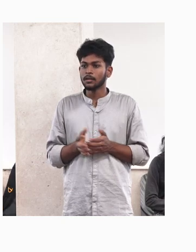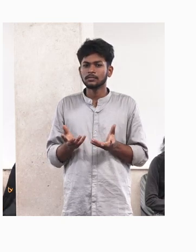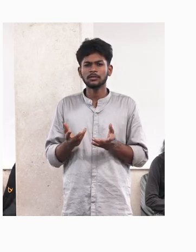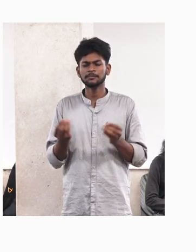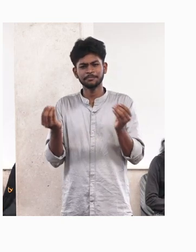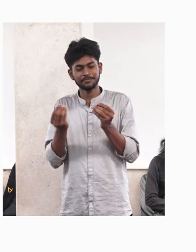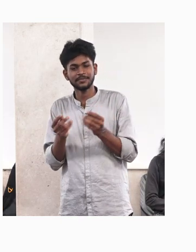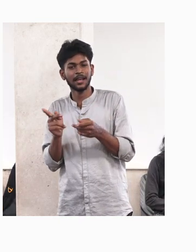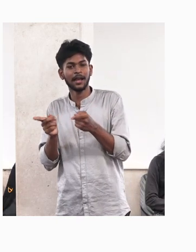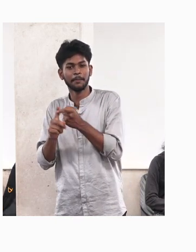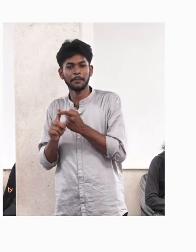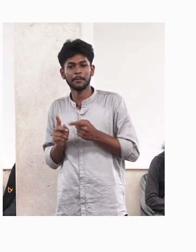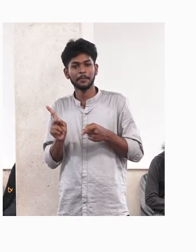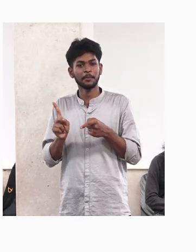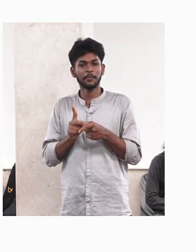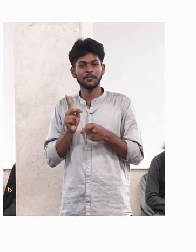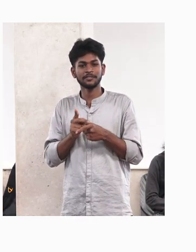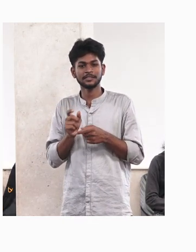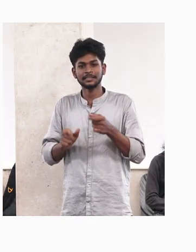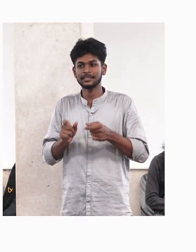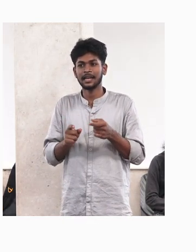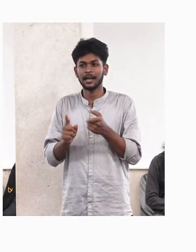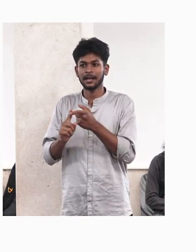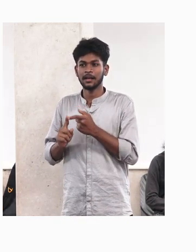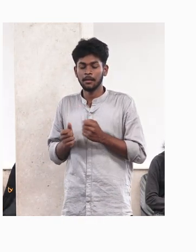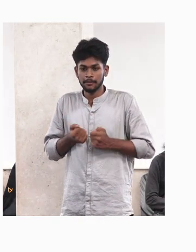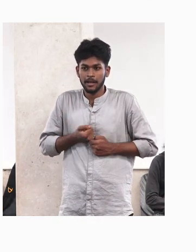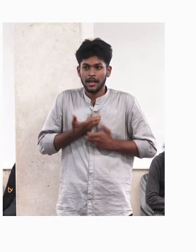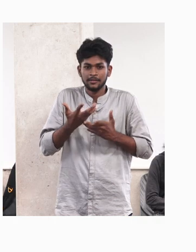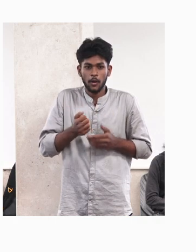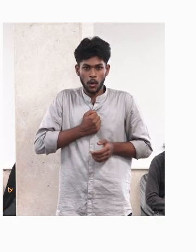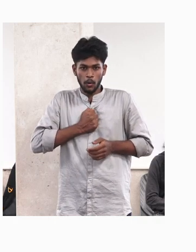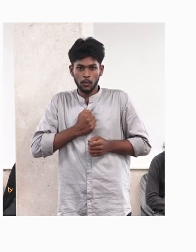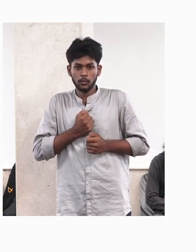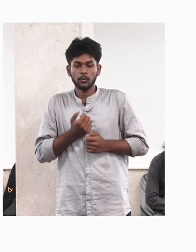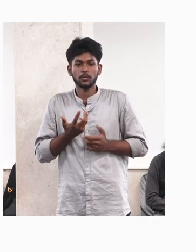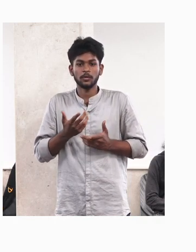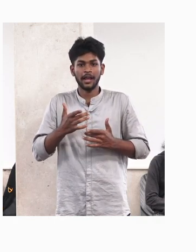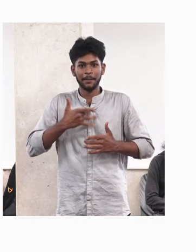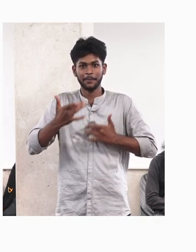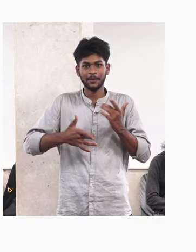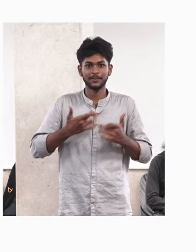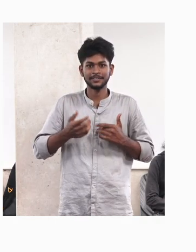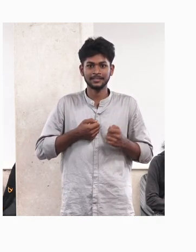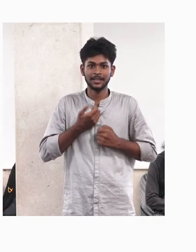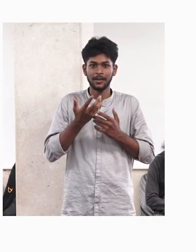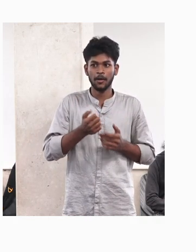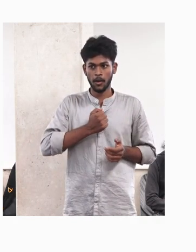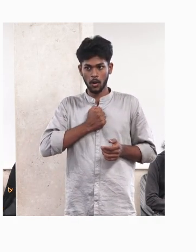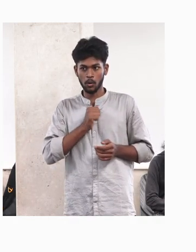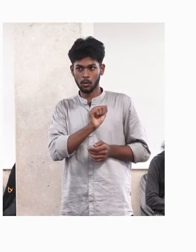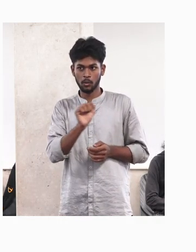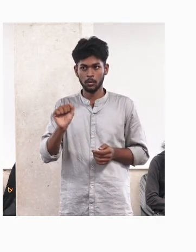professional, and this allow also the people to express their emotion. It's not forbidden to express your own emotion if